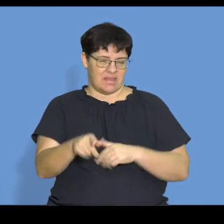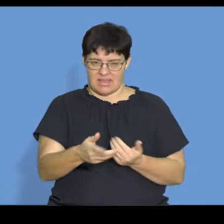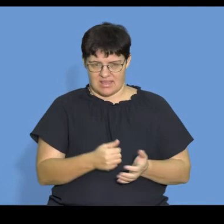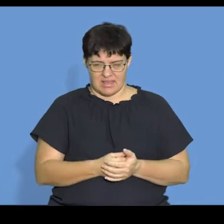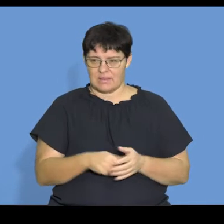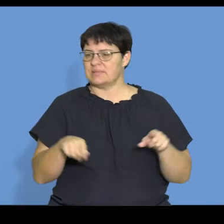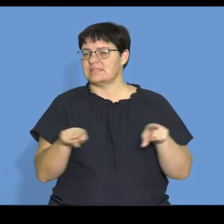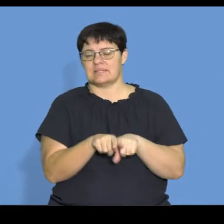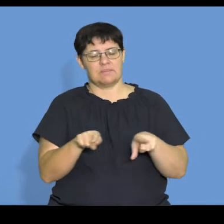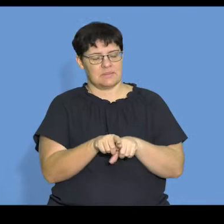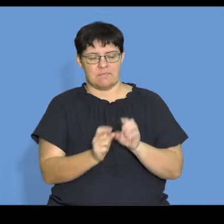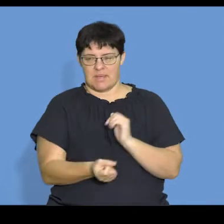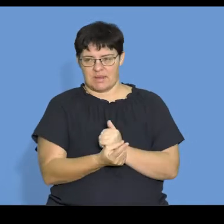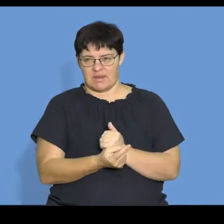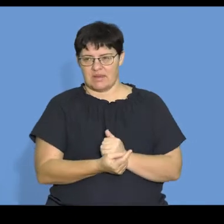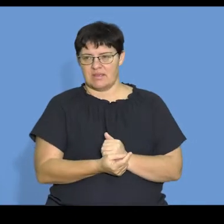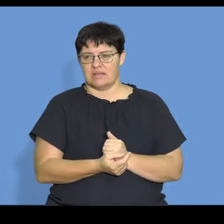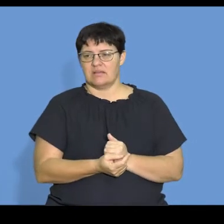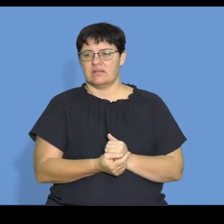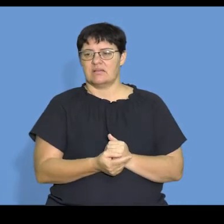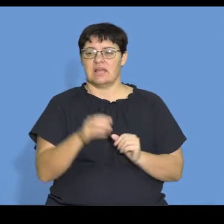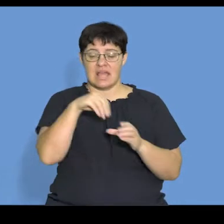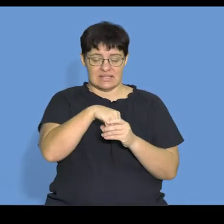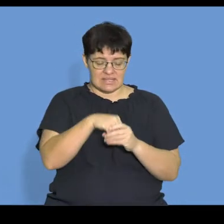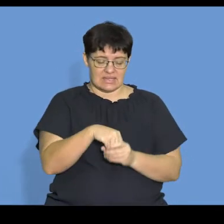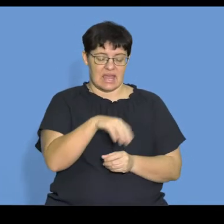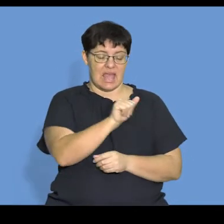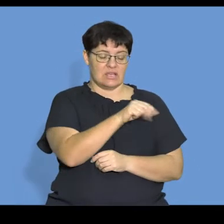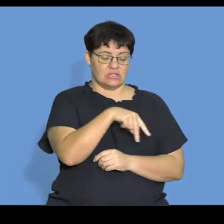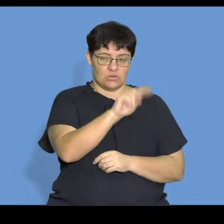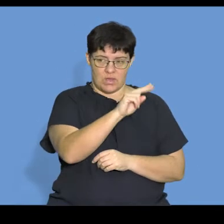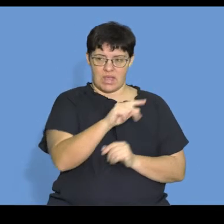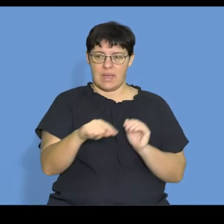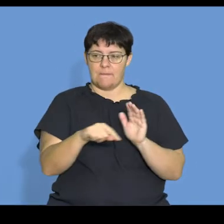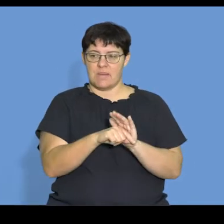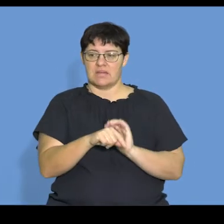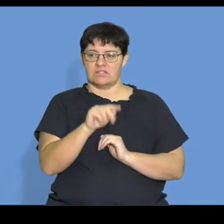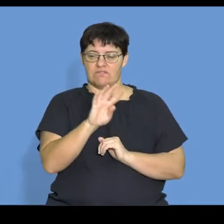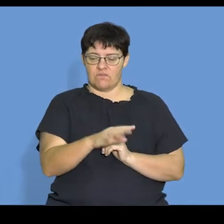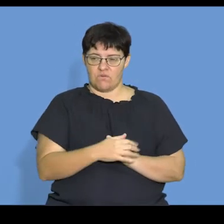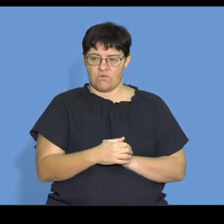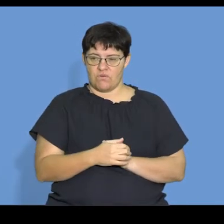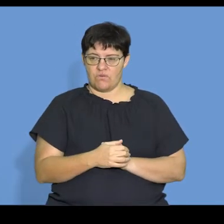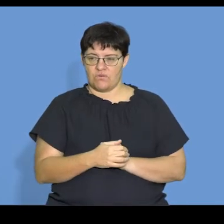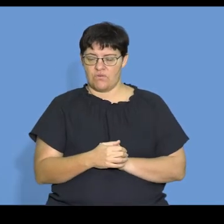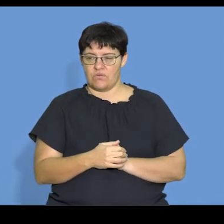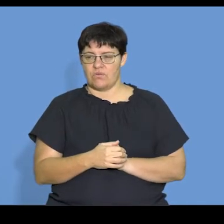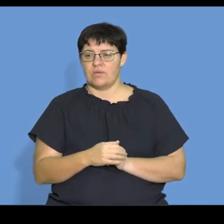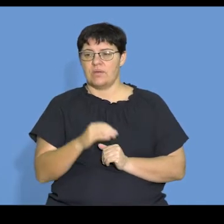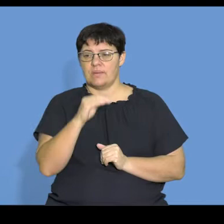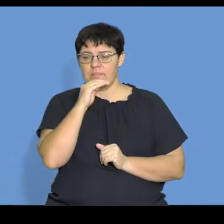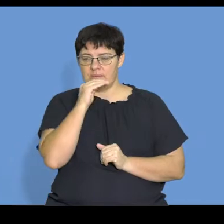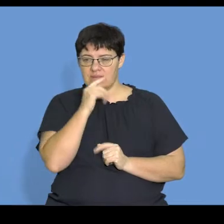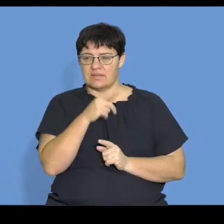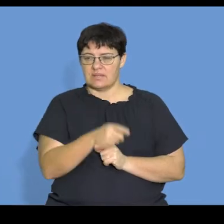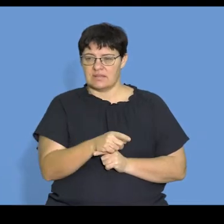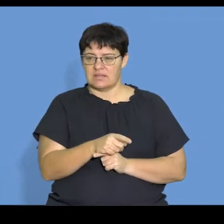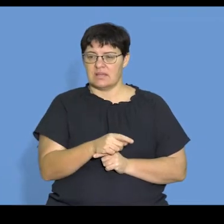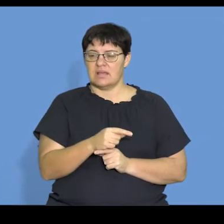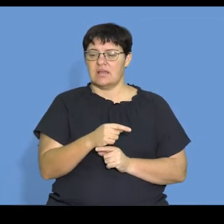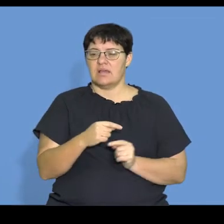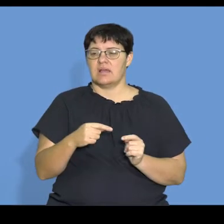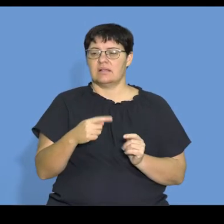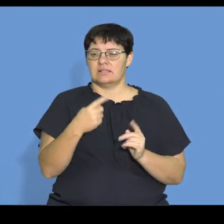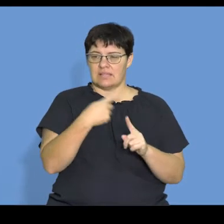thing. You multiply inside, I get a squared minus 4, and then you multiply this with the -4, it will take you